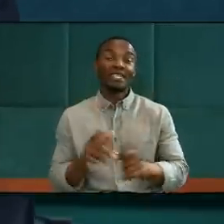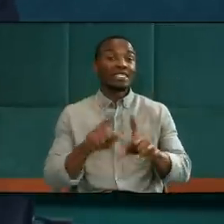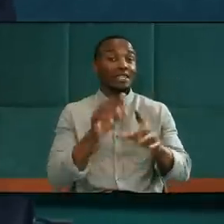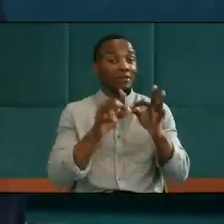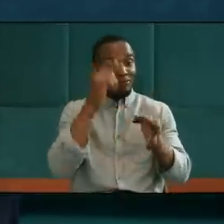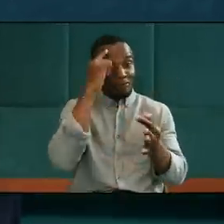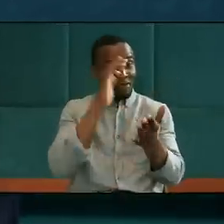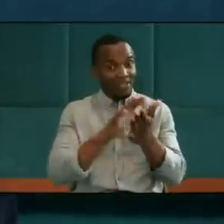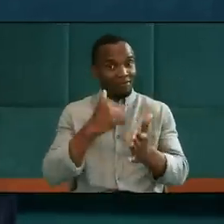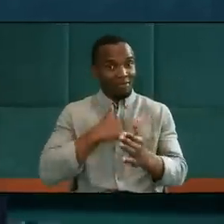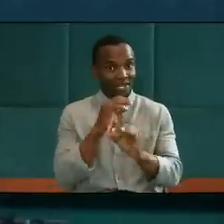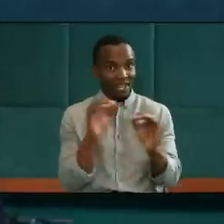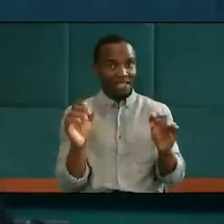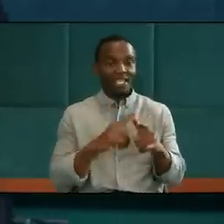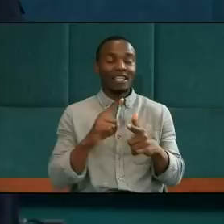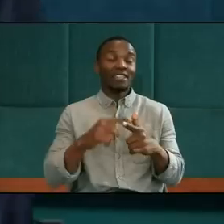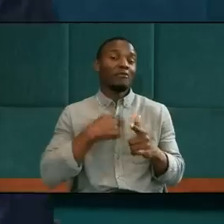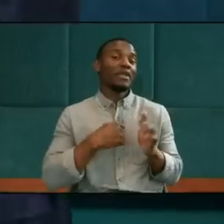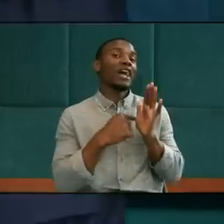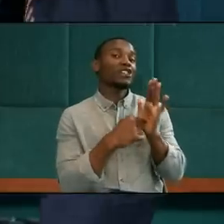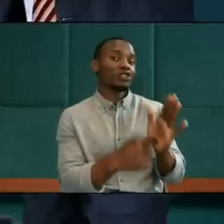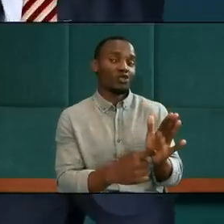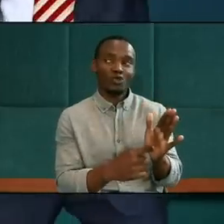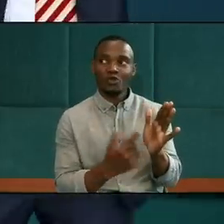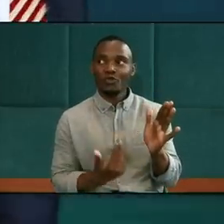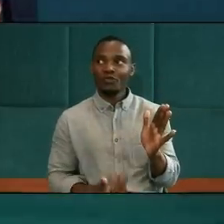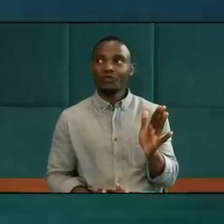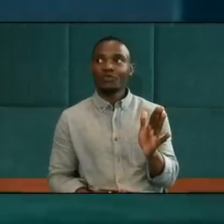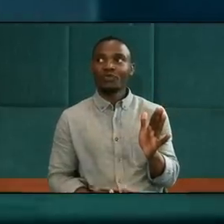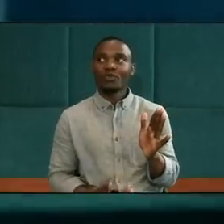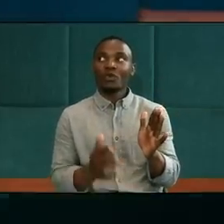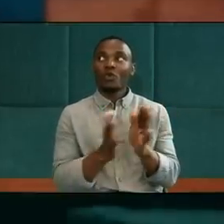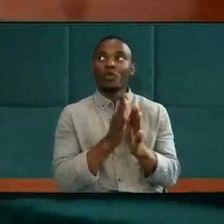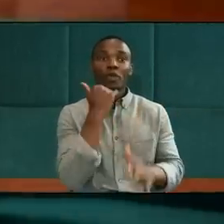me, let me prove it with my good brethren,